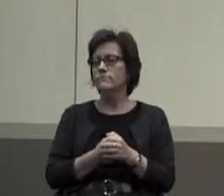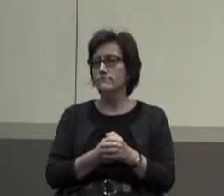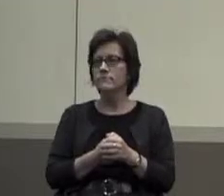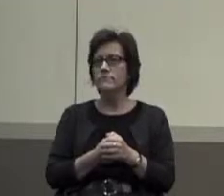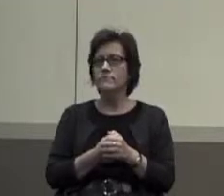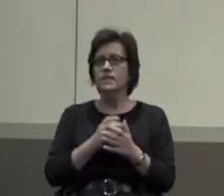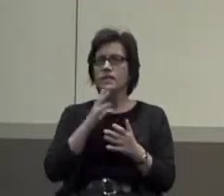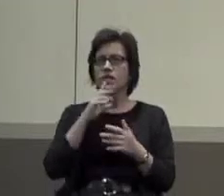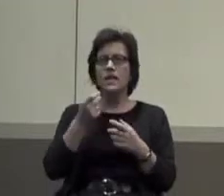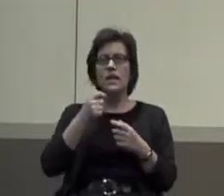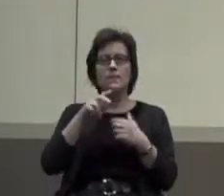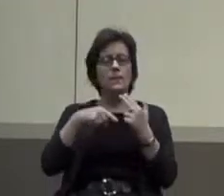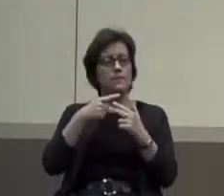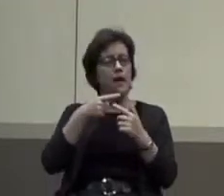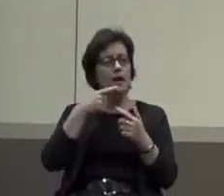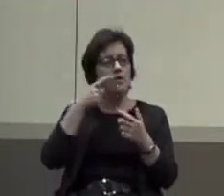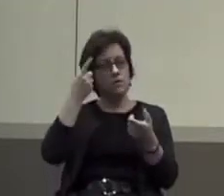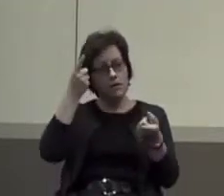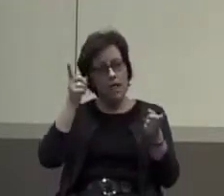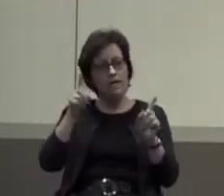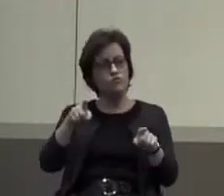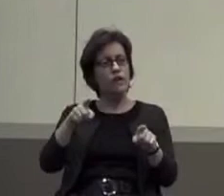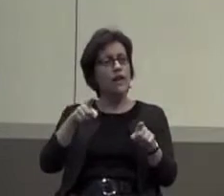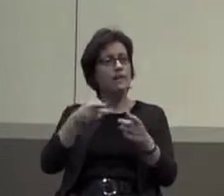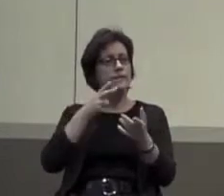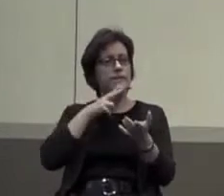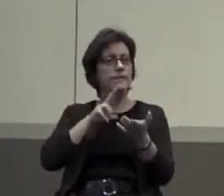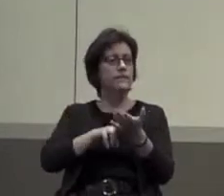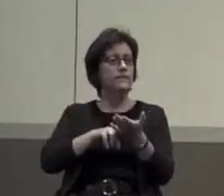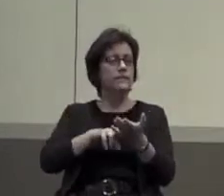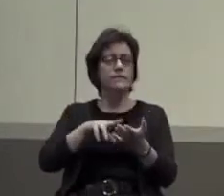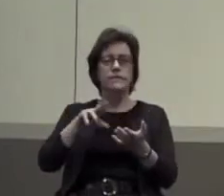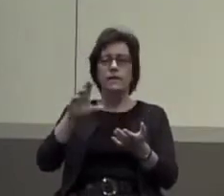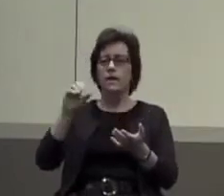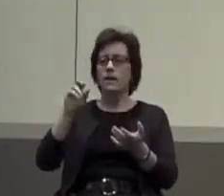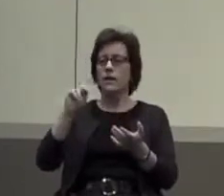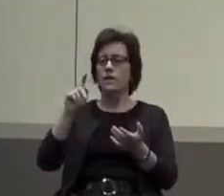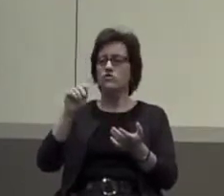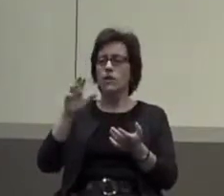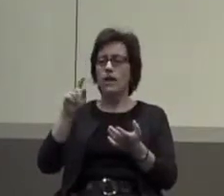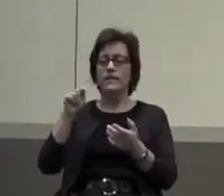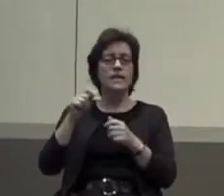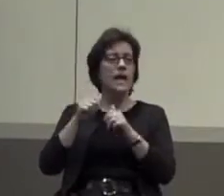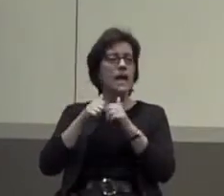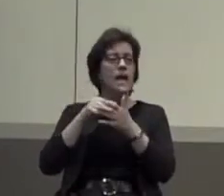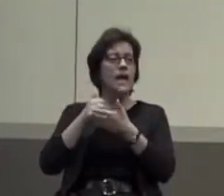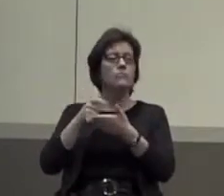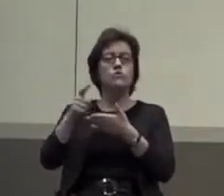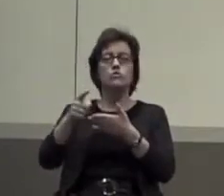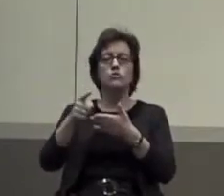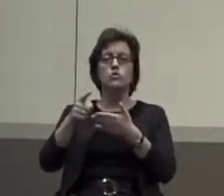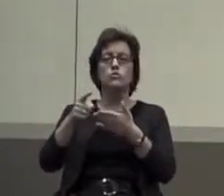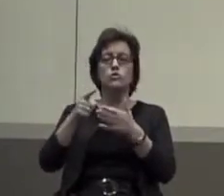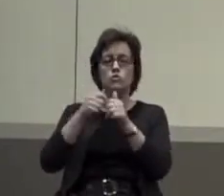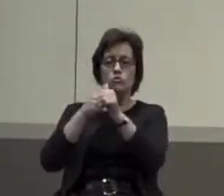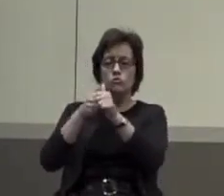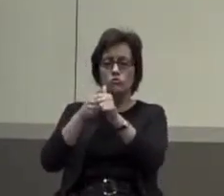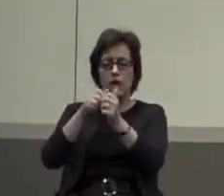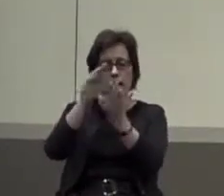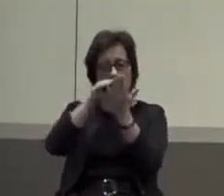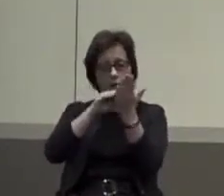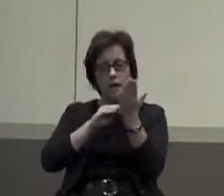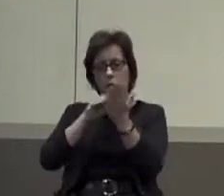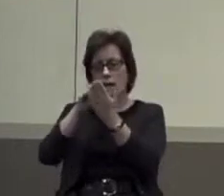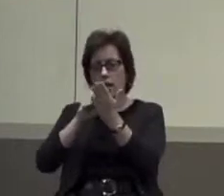earlier. So having contracts helps you to track the behavior. It should be negotiated between